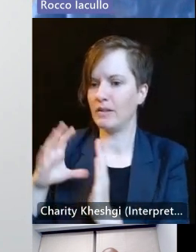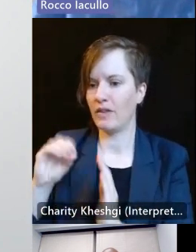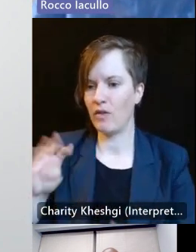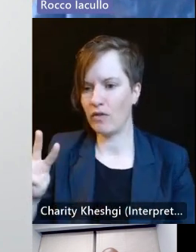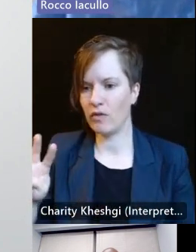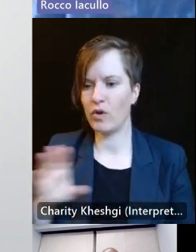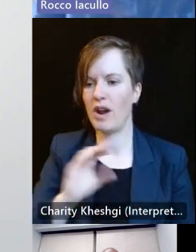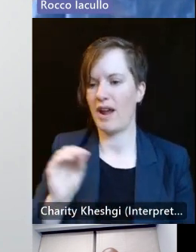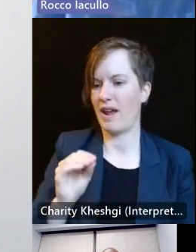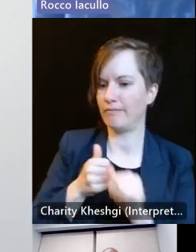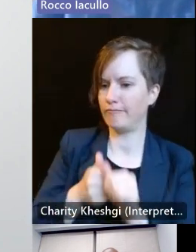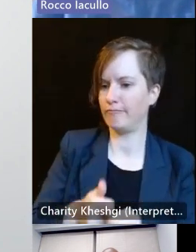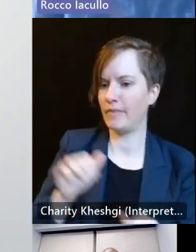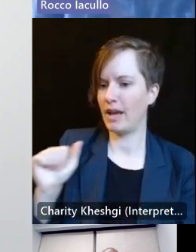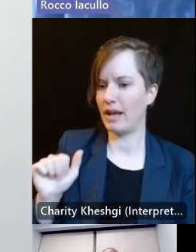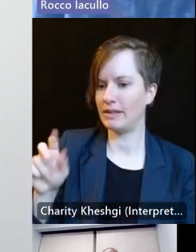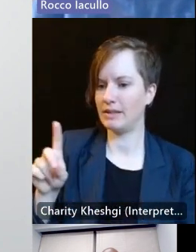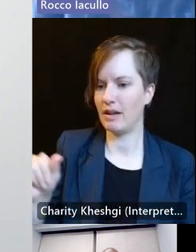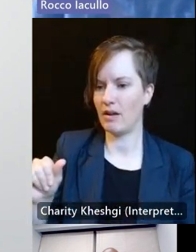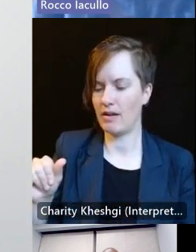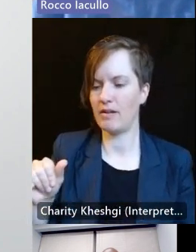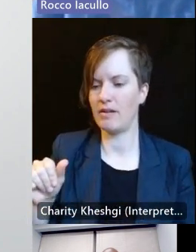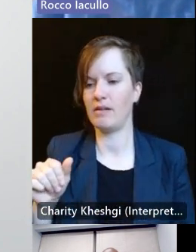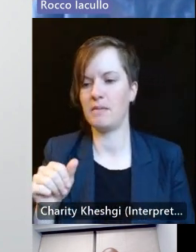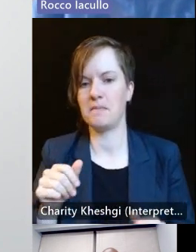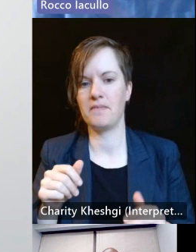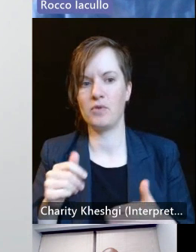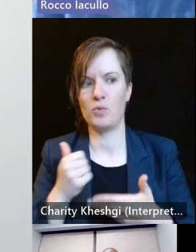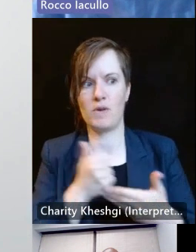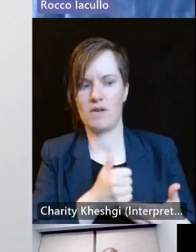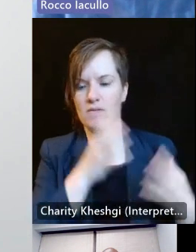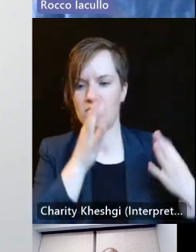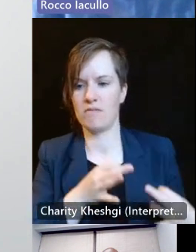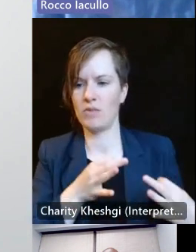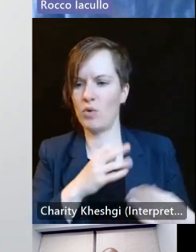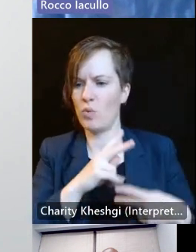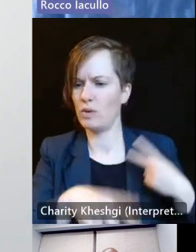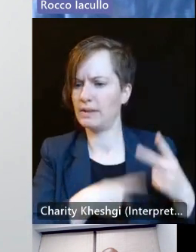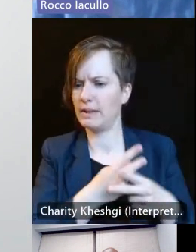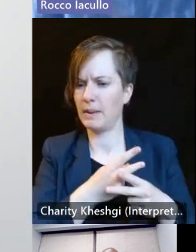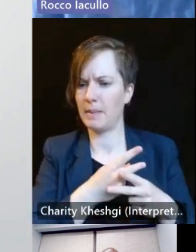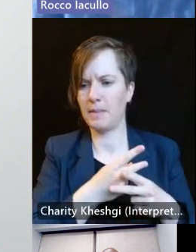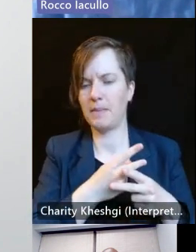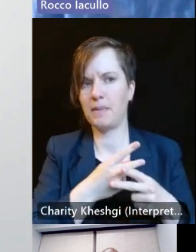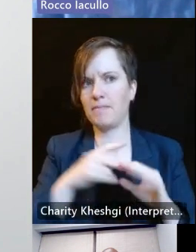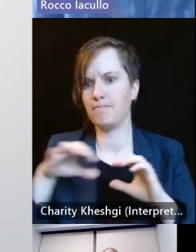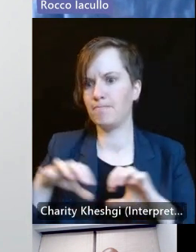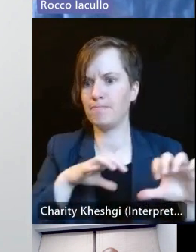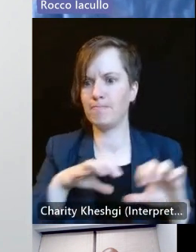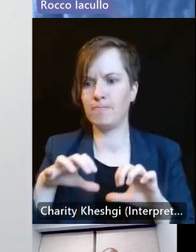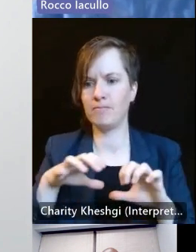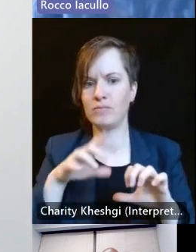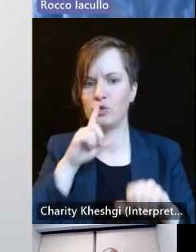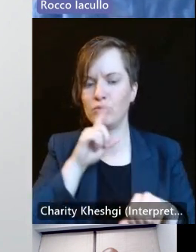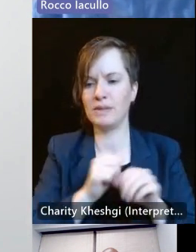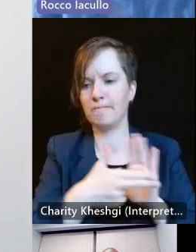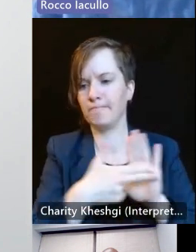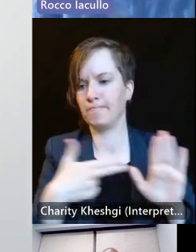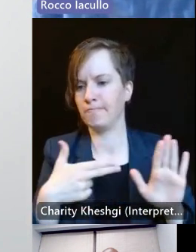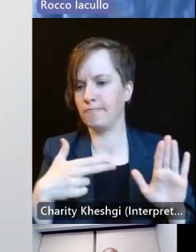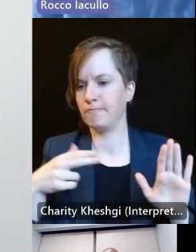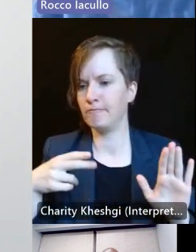determining what type of conduct is considered discriminatory. And again, in the event